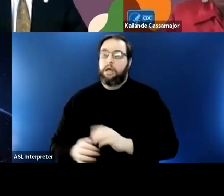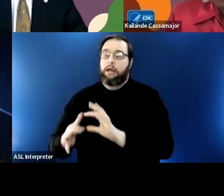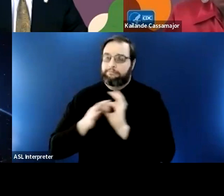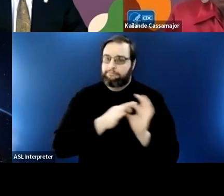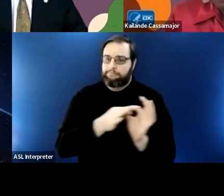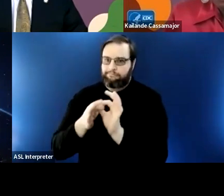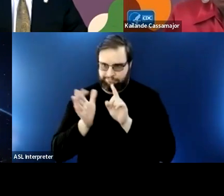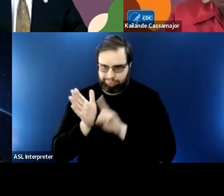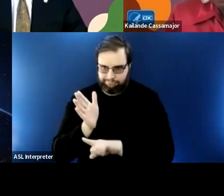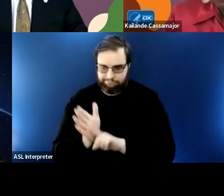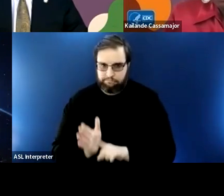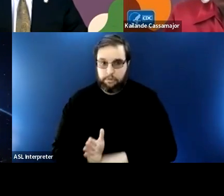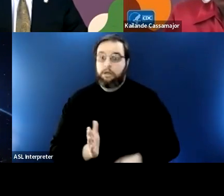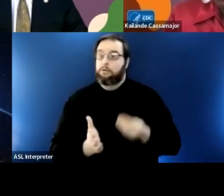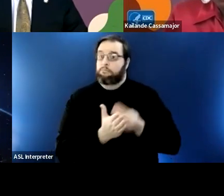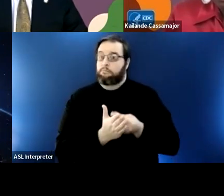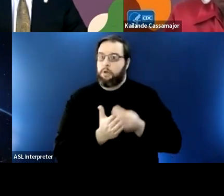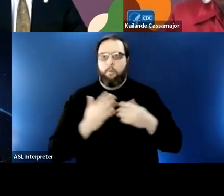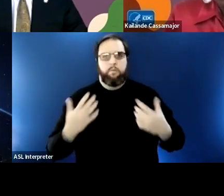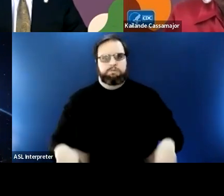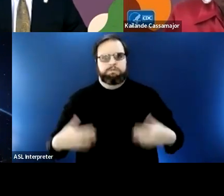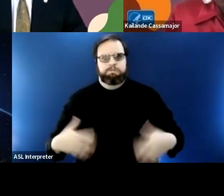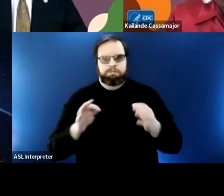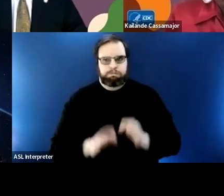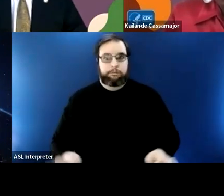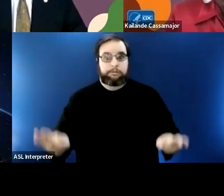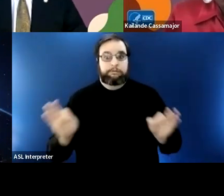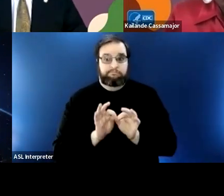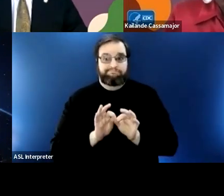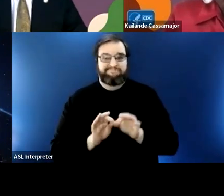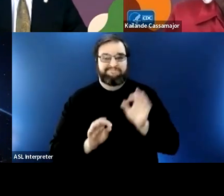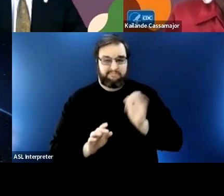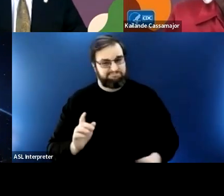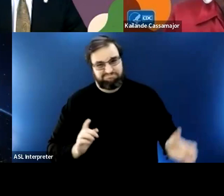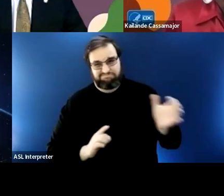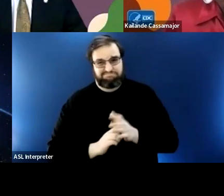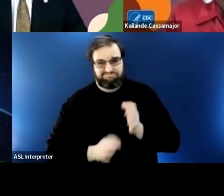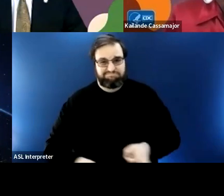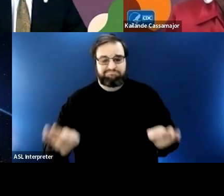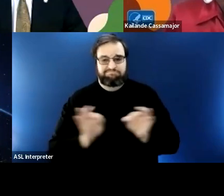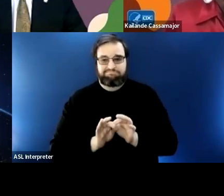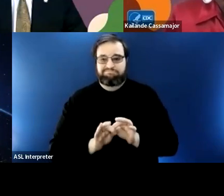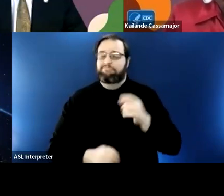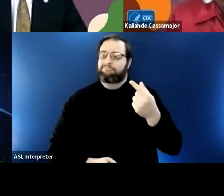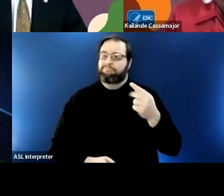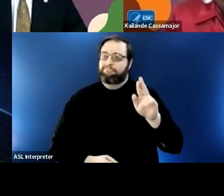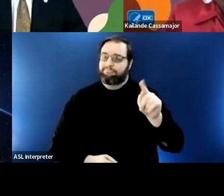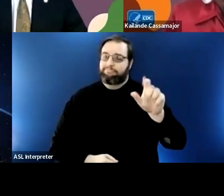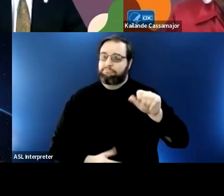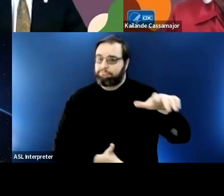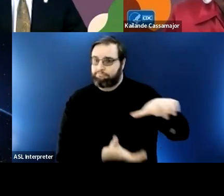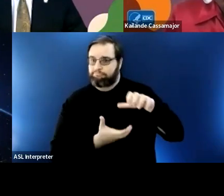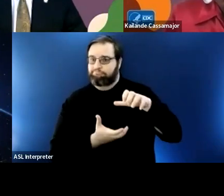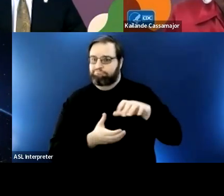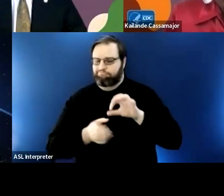and funding is extremely important. That's probably one of the most important things, funding, grants, things of that nature. Okay,